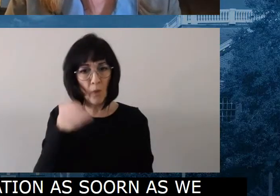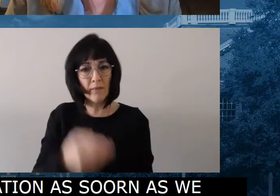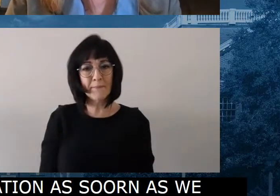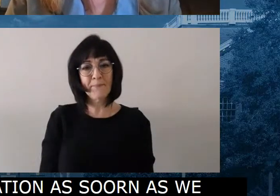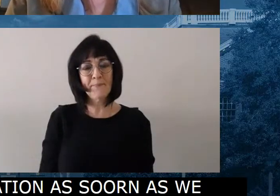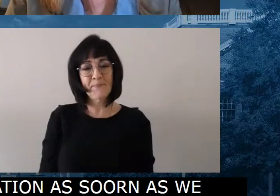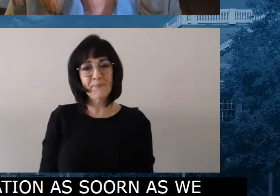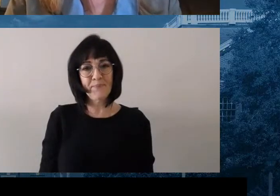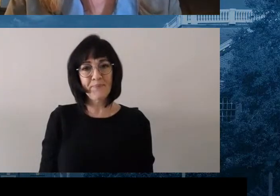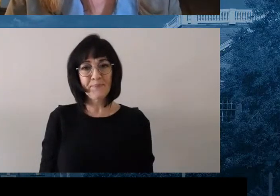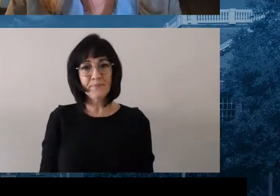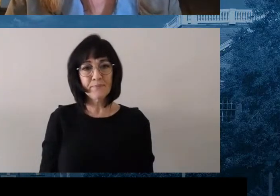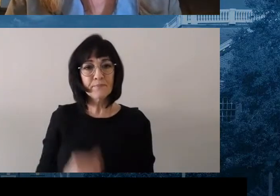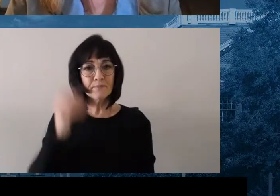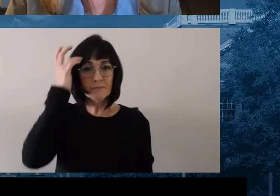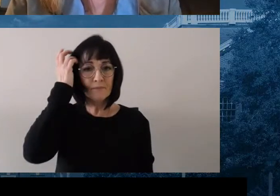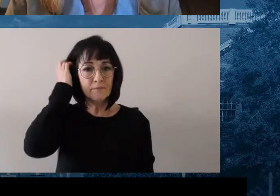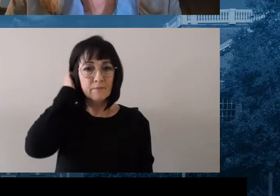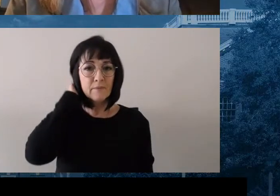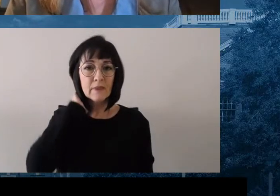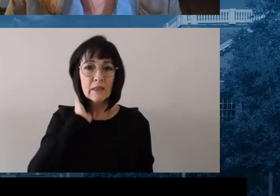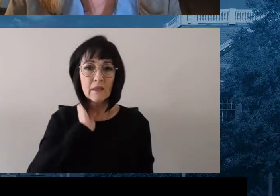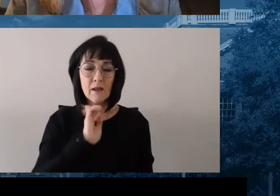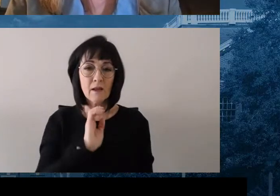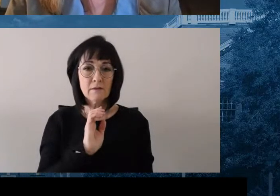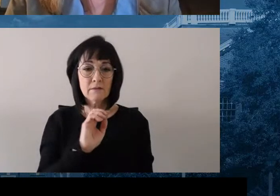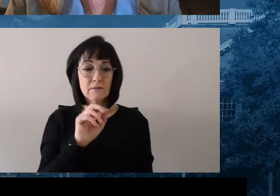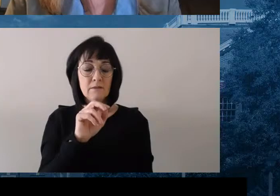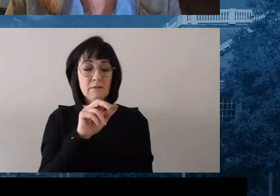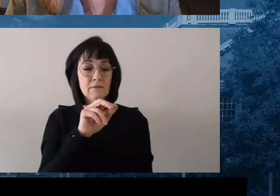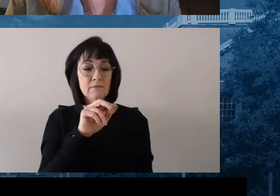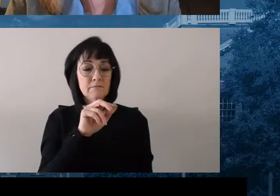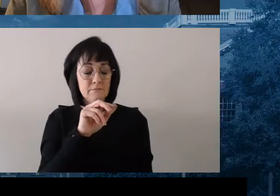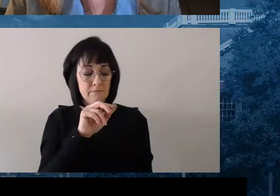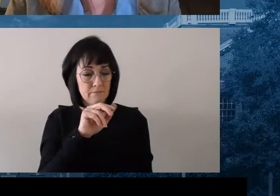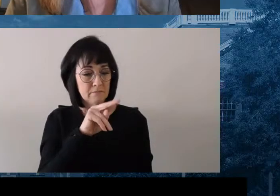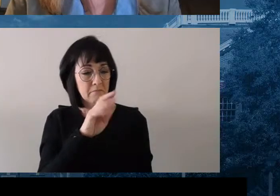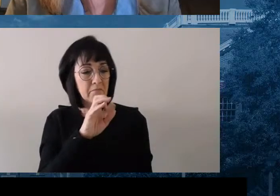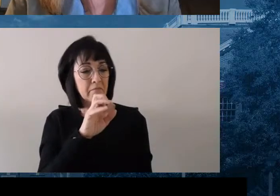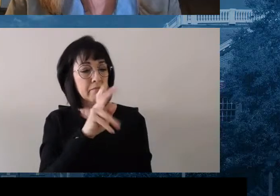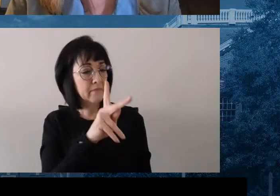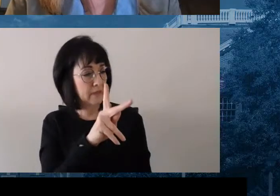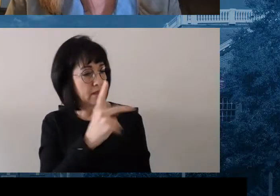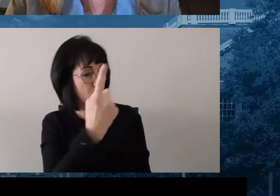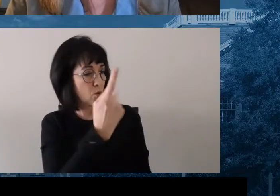All right, next we'll go to Nick Leno from Delaware Public Media.